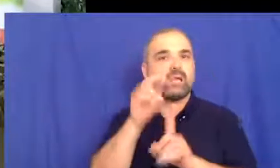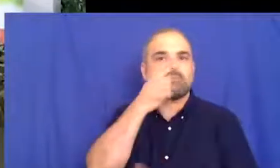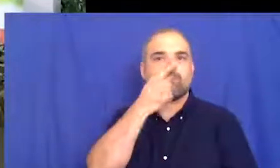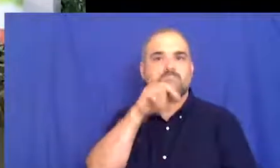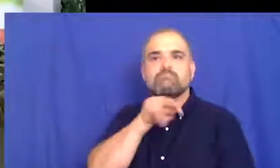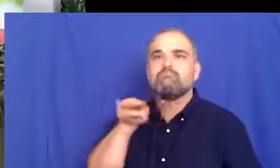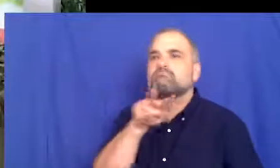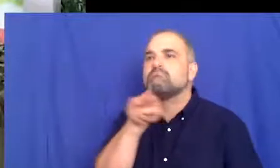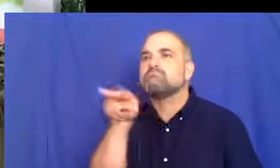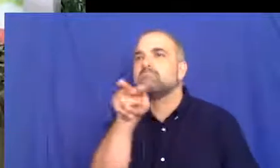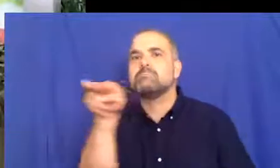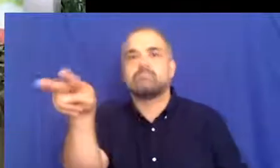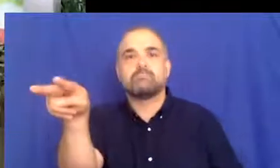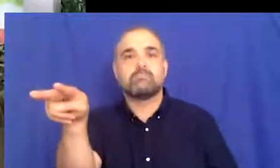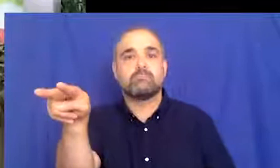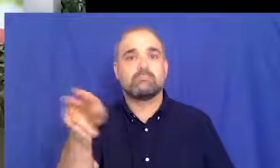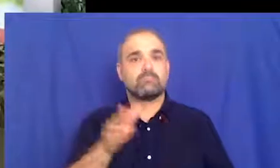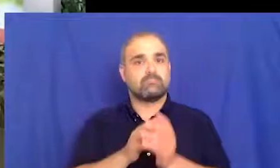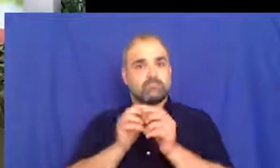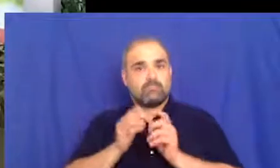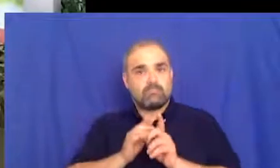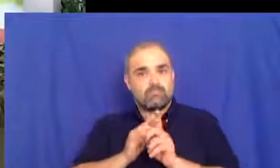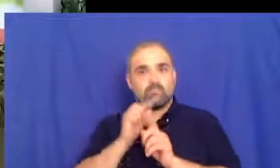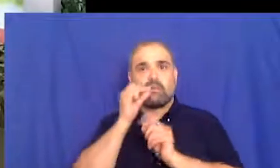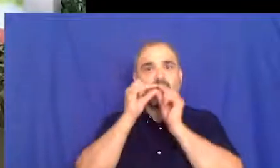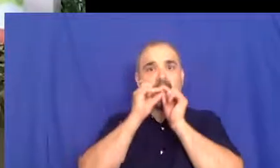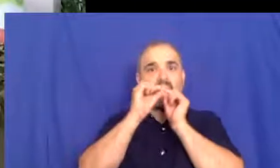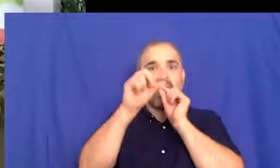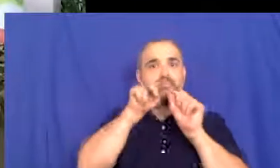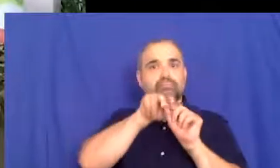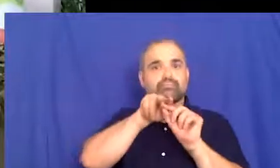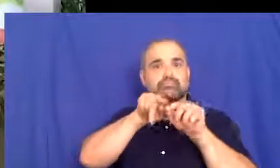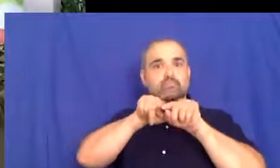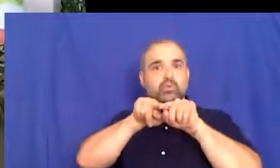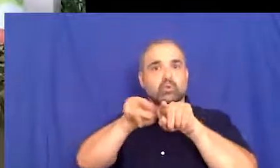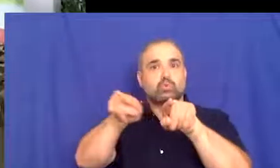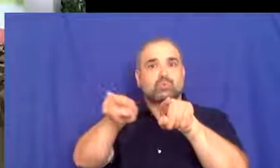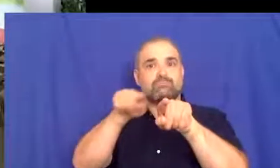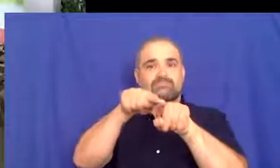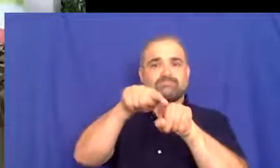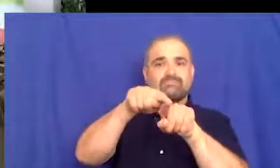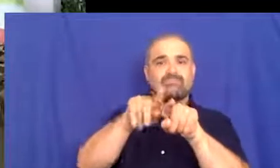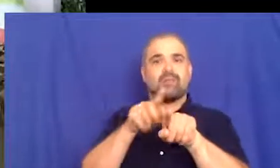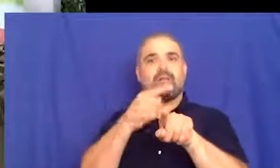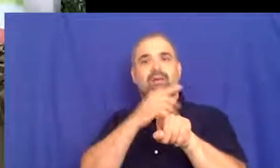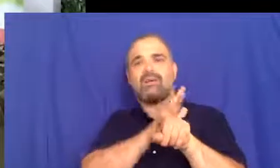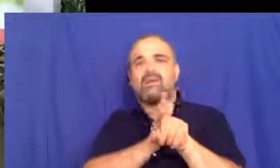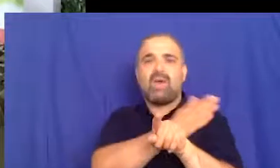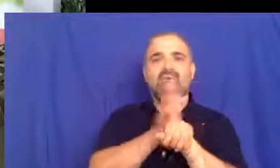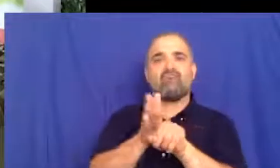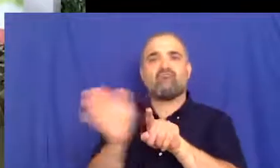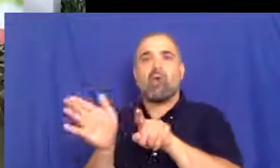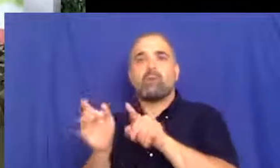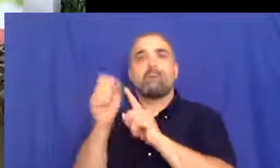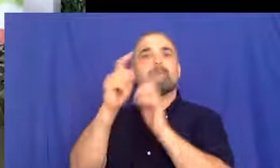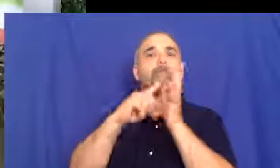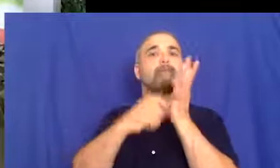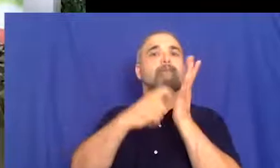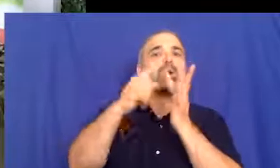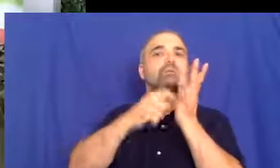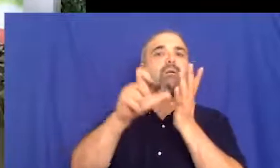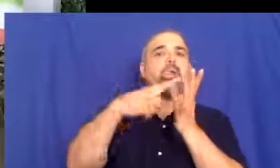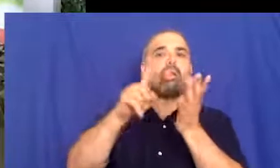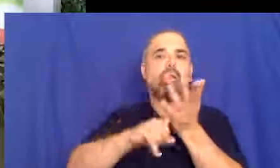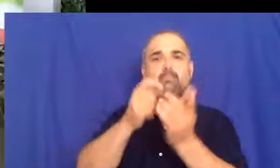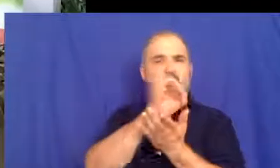tongue is split in two, so it's called a fork tongue, and he gets particles from either side, the left and the right, and depending which